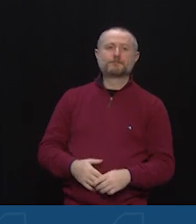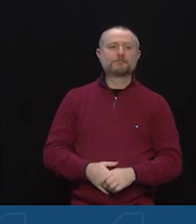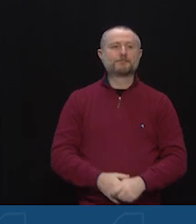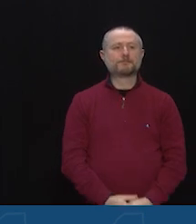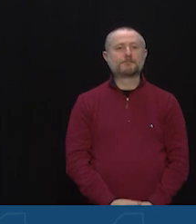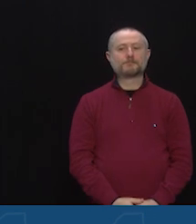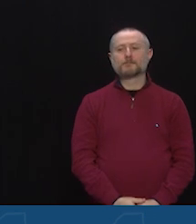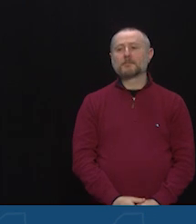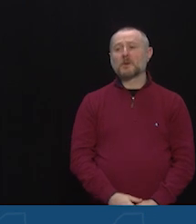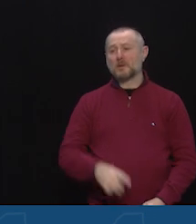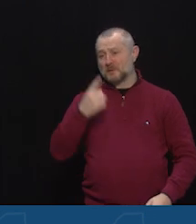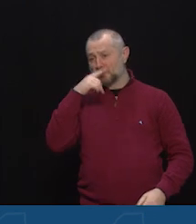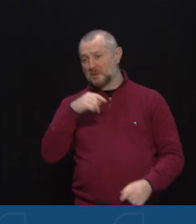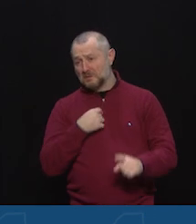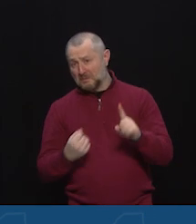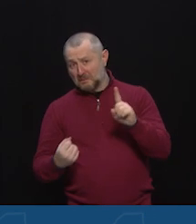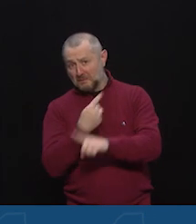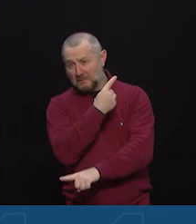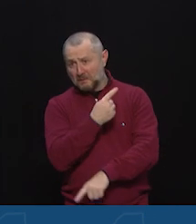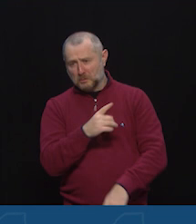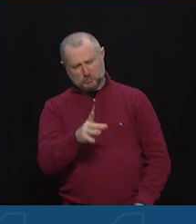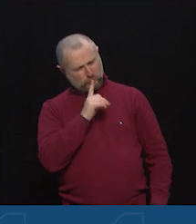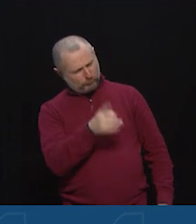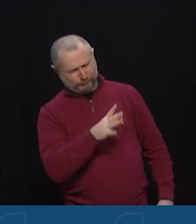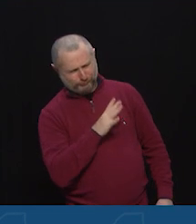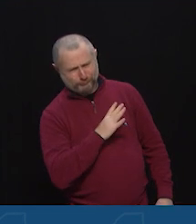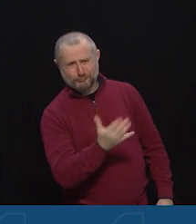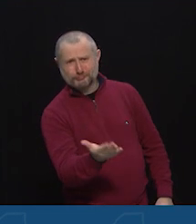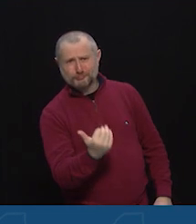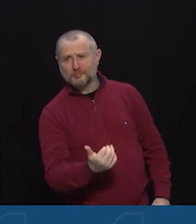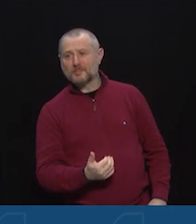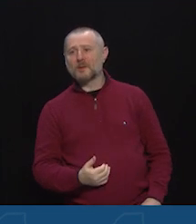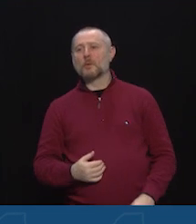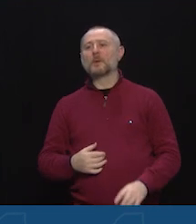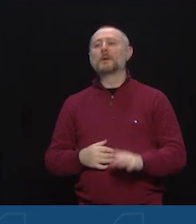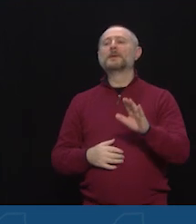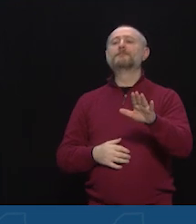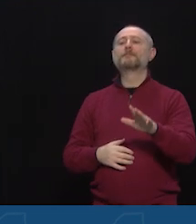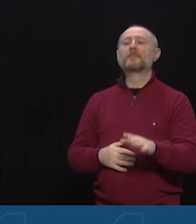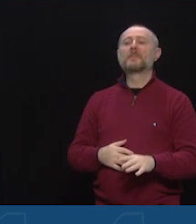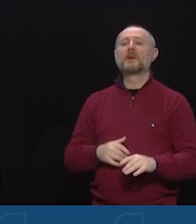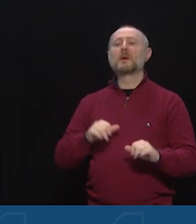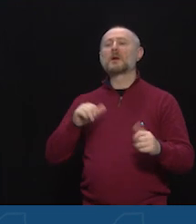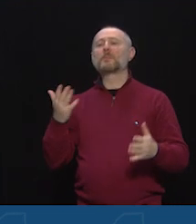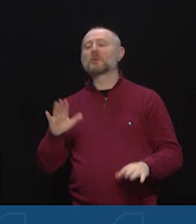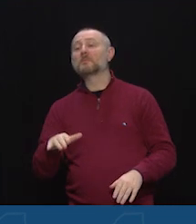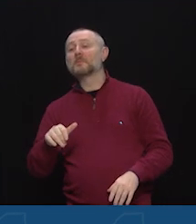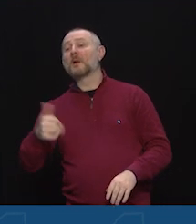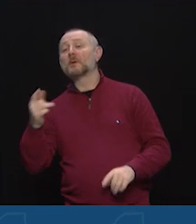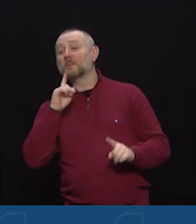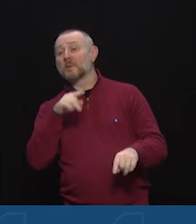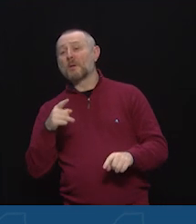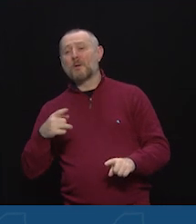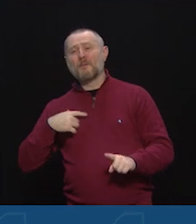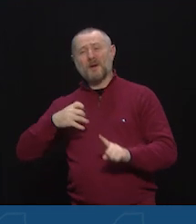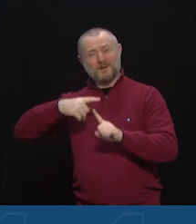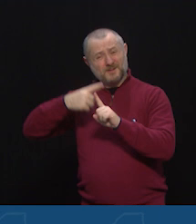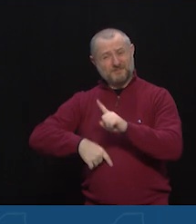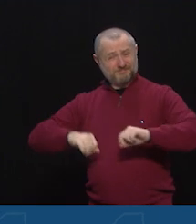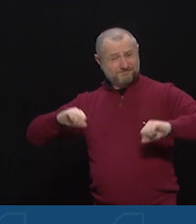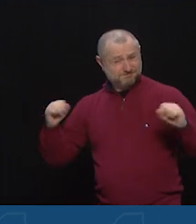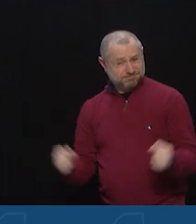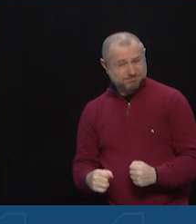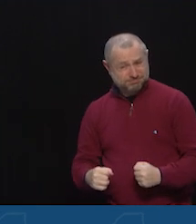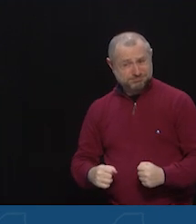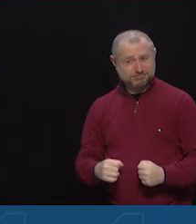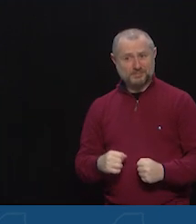topic, okay? Oh, who asked on topic now? Who has a storm question? How much of a concern are the frigid temperatures in terms of